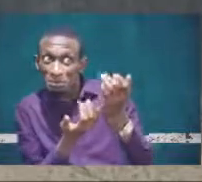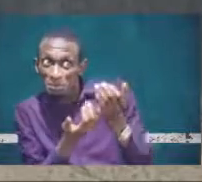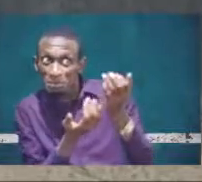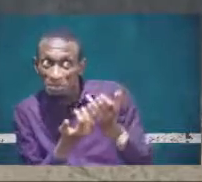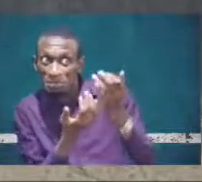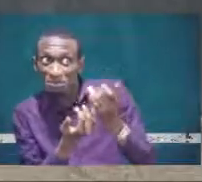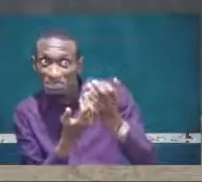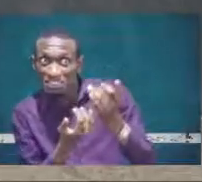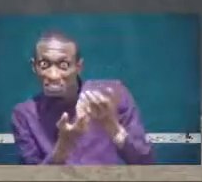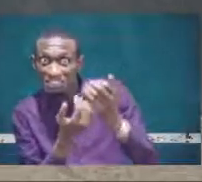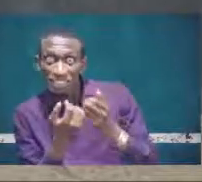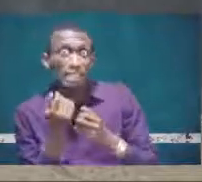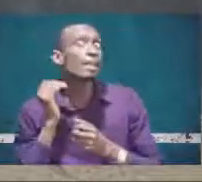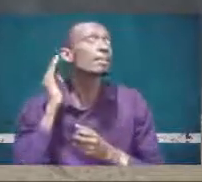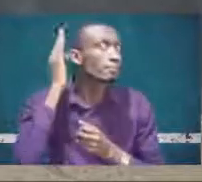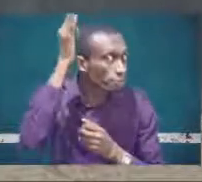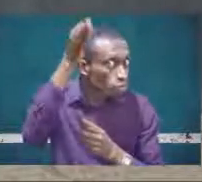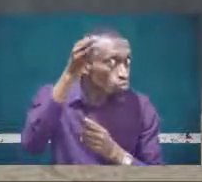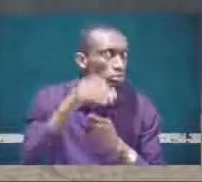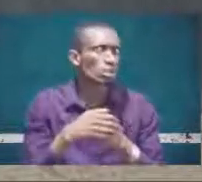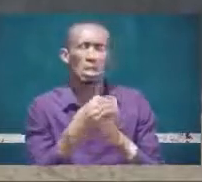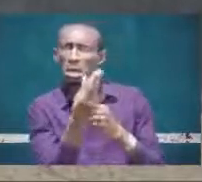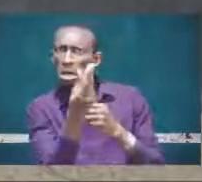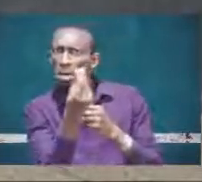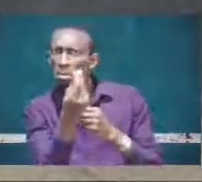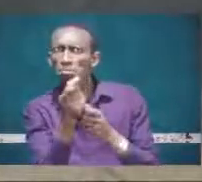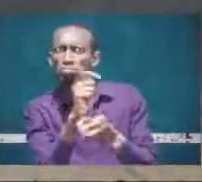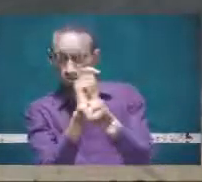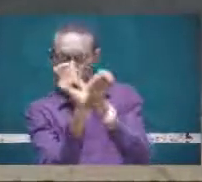of future price changes.